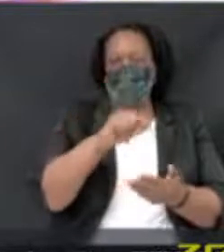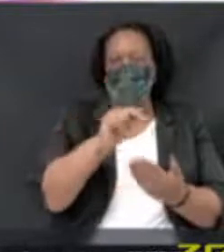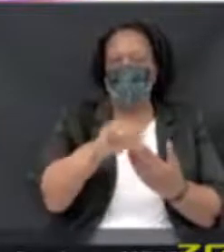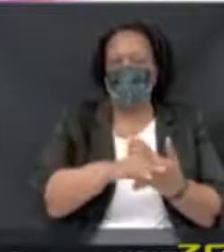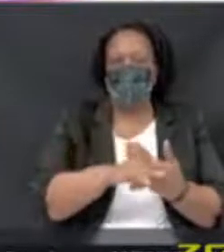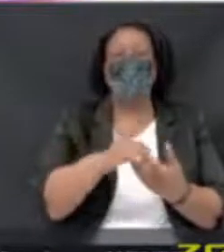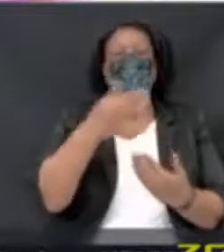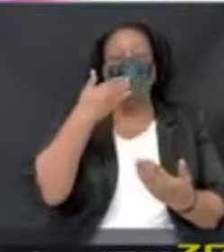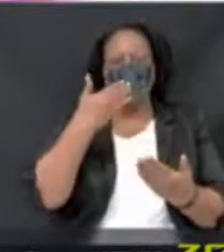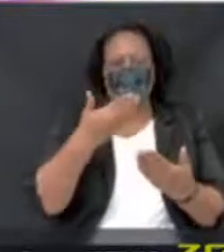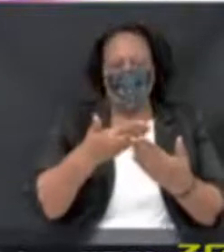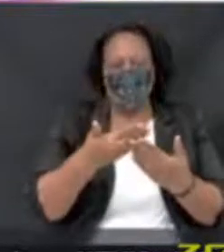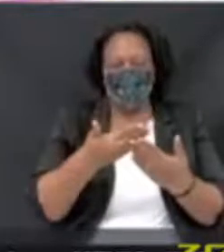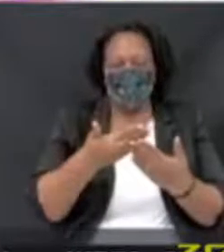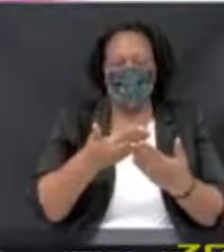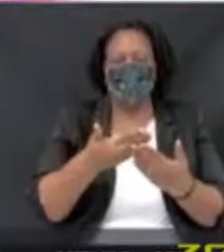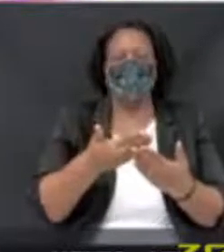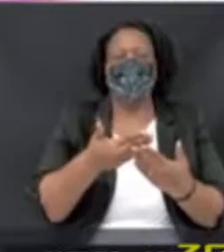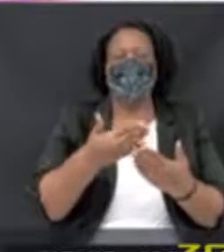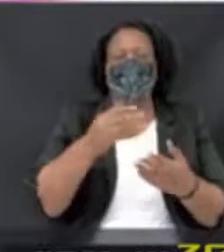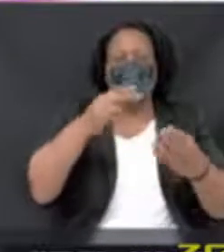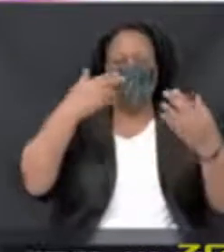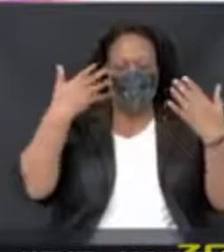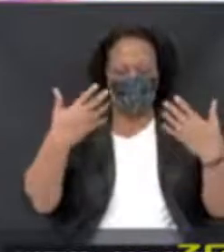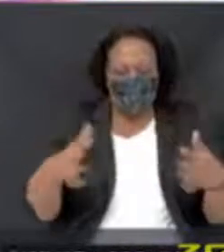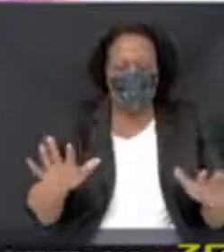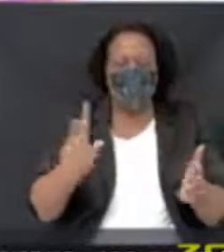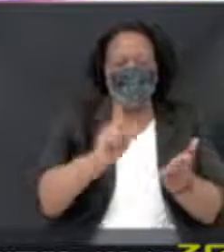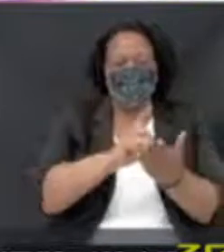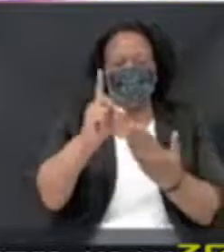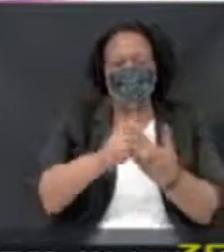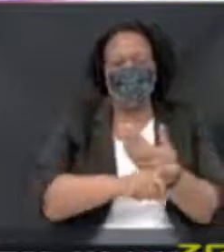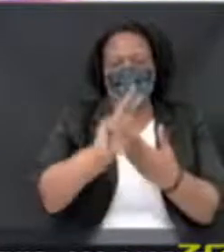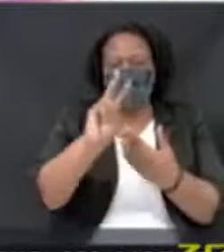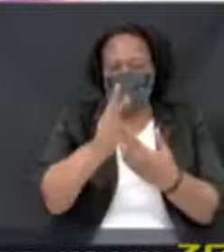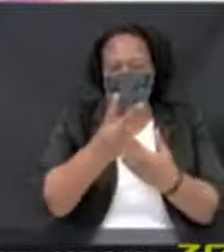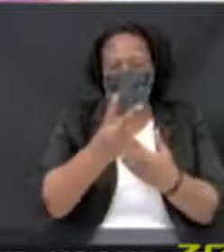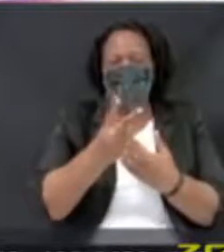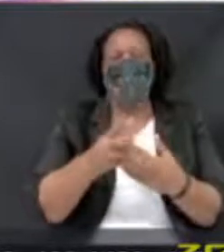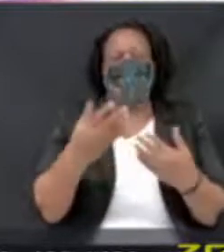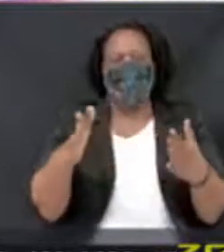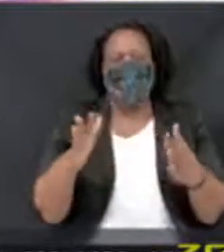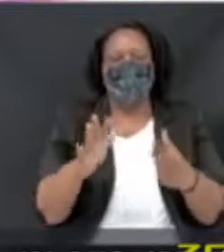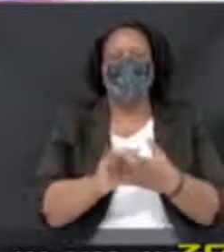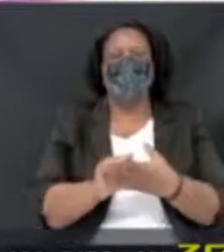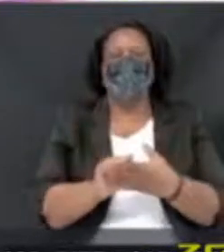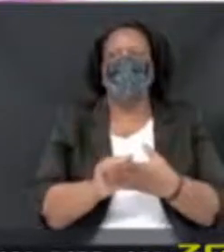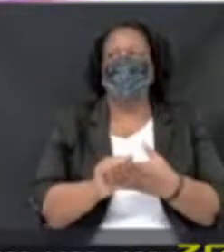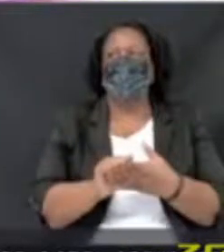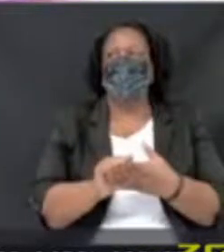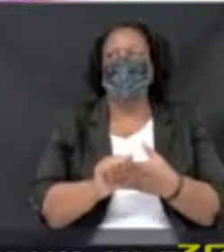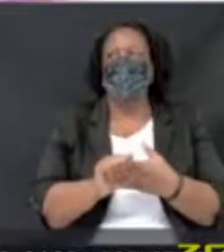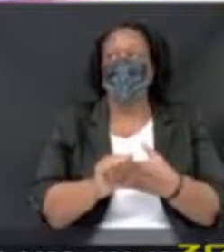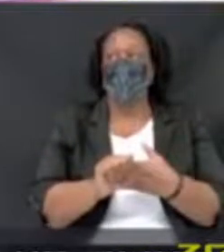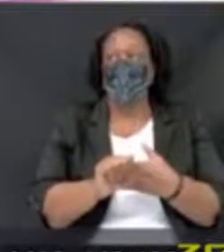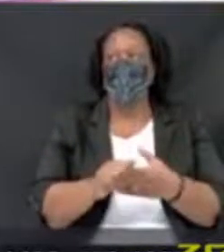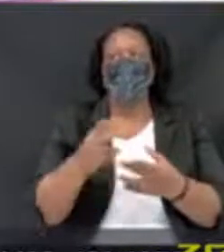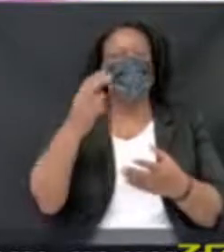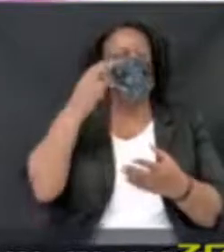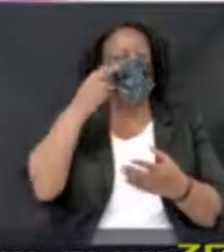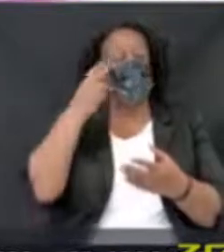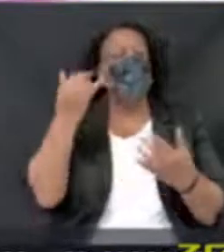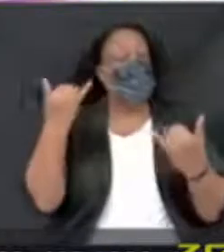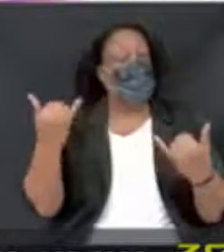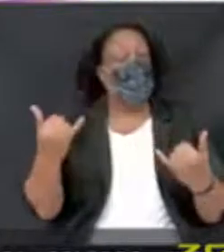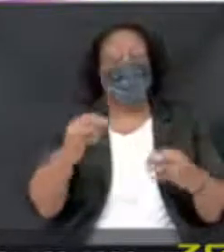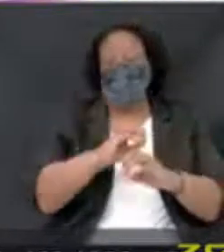will expire on December 2nd. As promised, the provisions requiring residents to remain